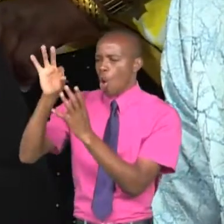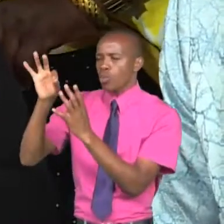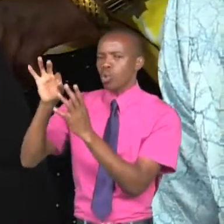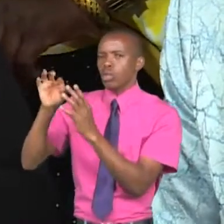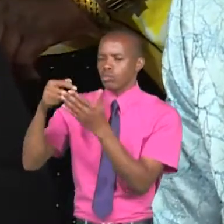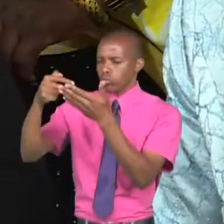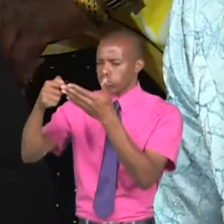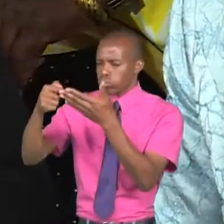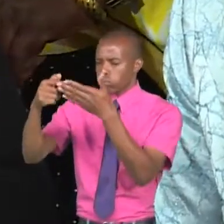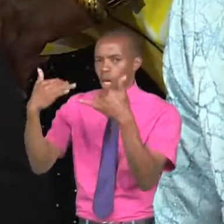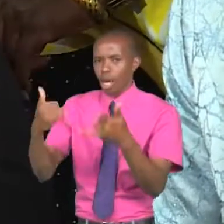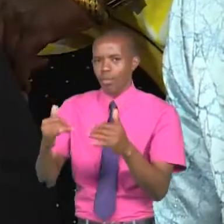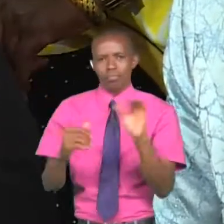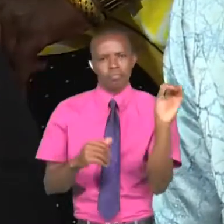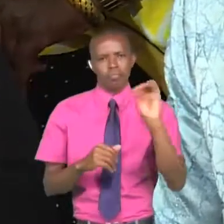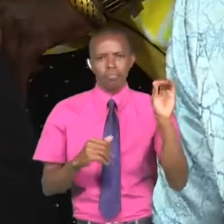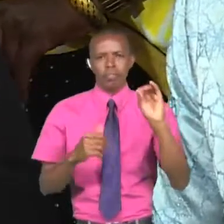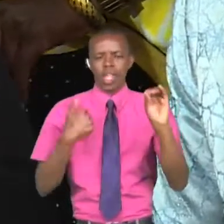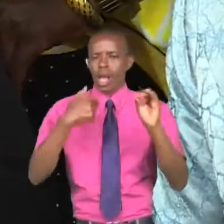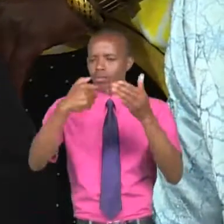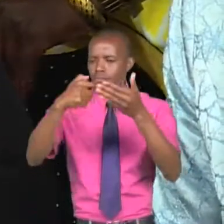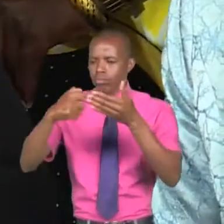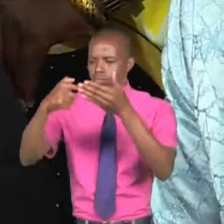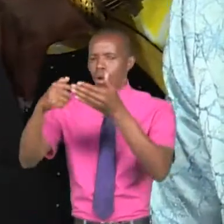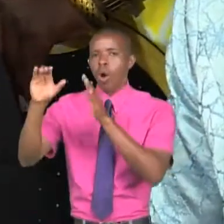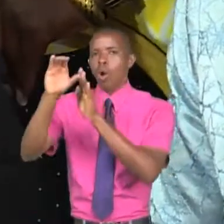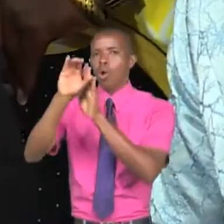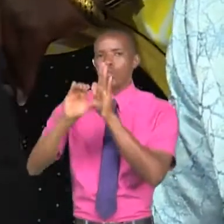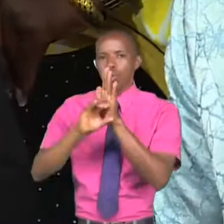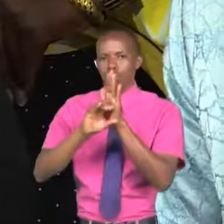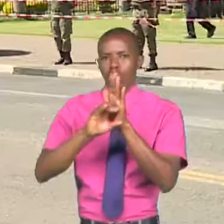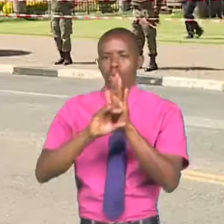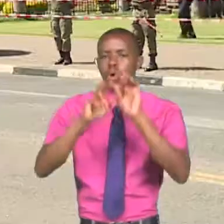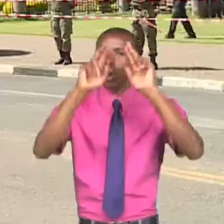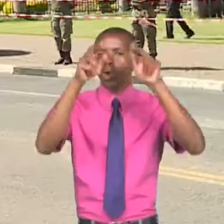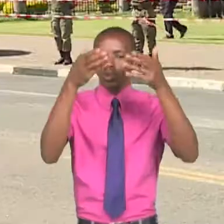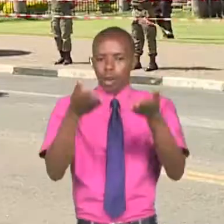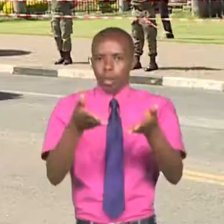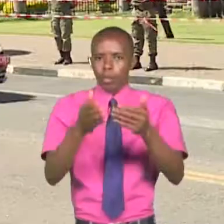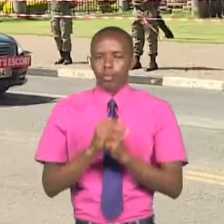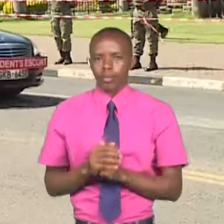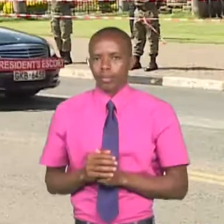now. We're discussing a constitutional matter here.